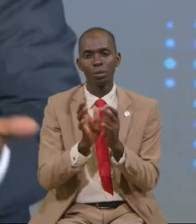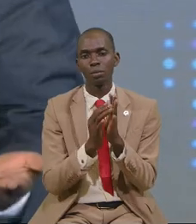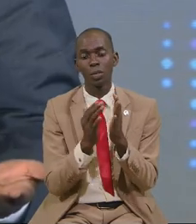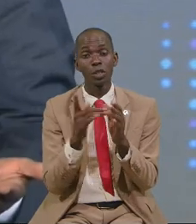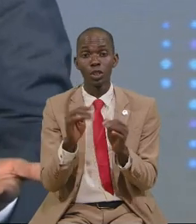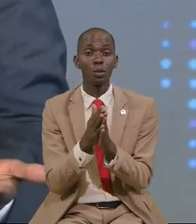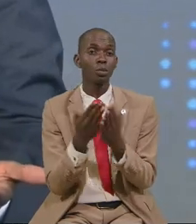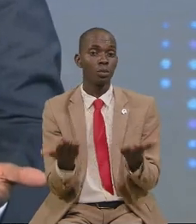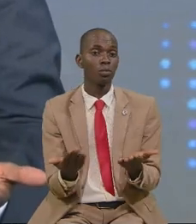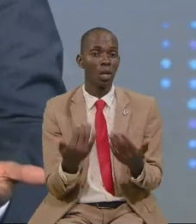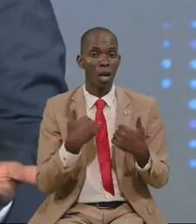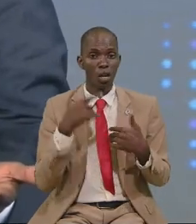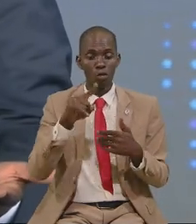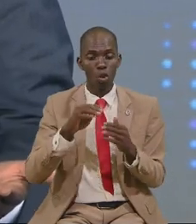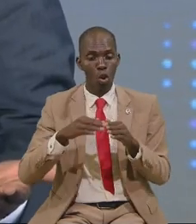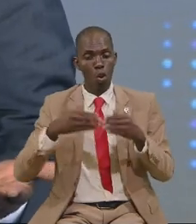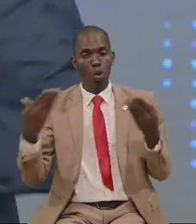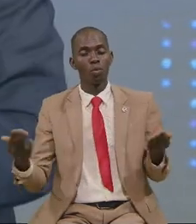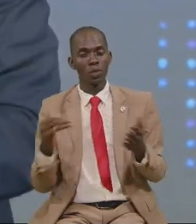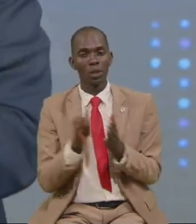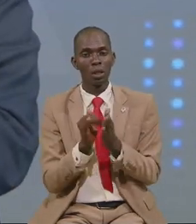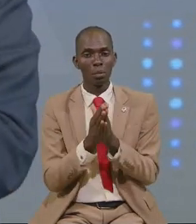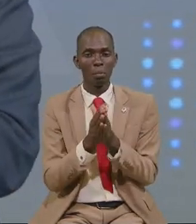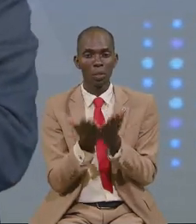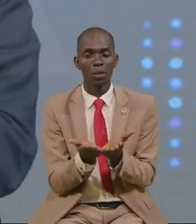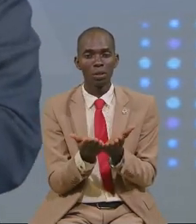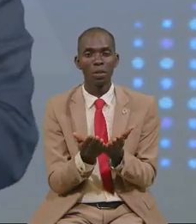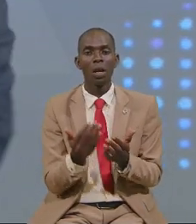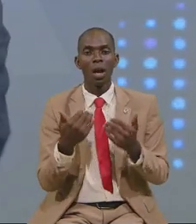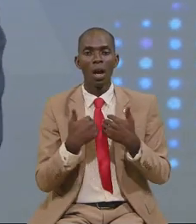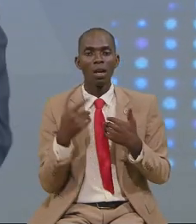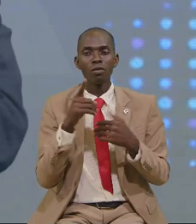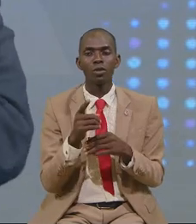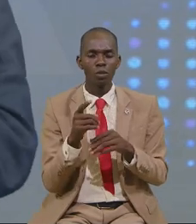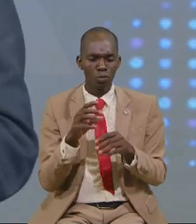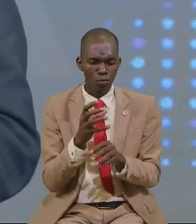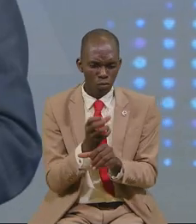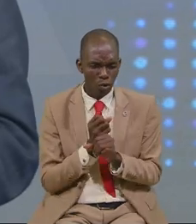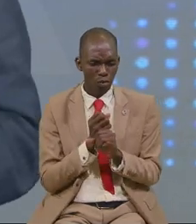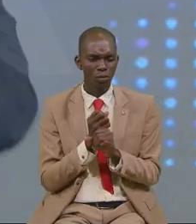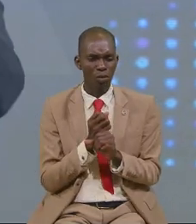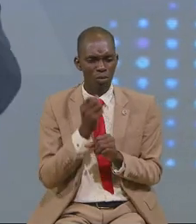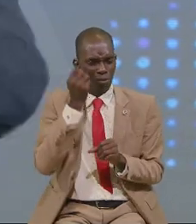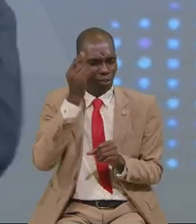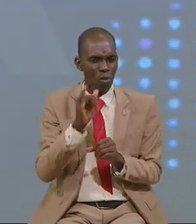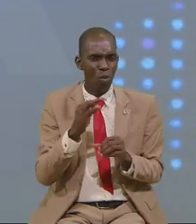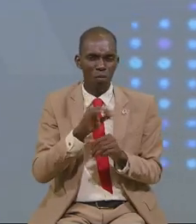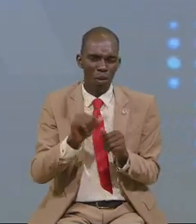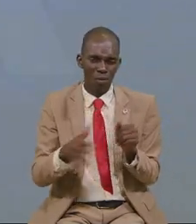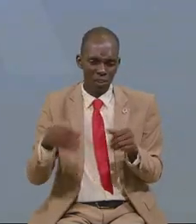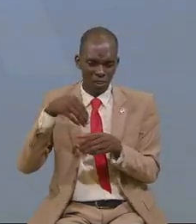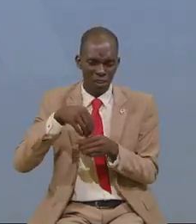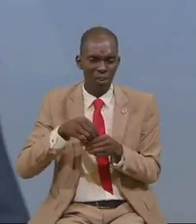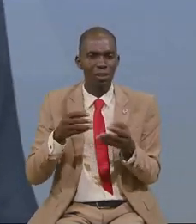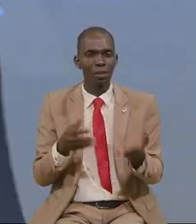you opened the book? Have you got everything inside that? You know,